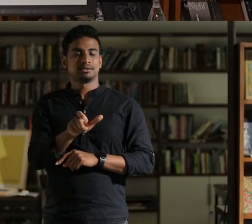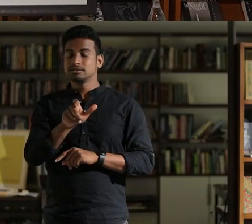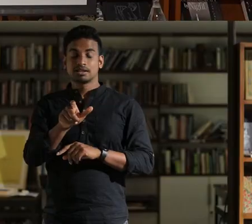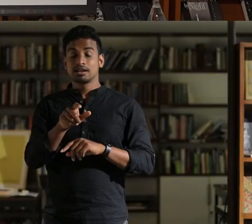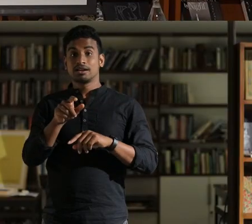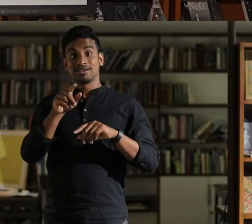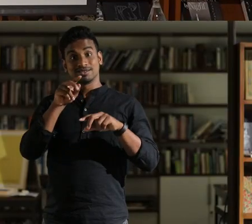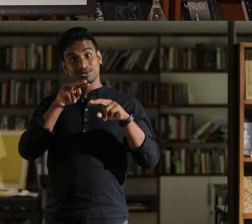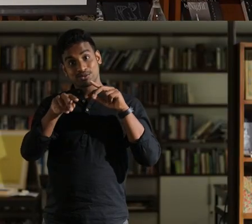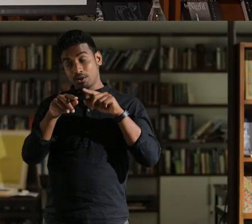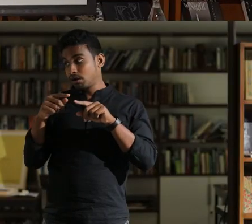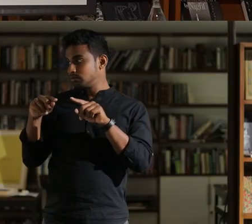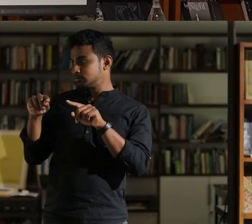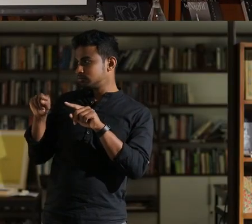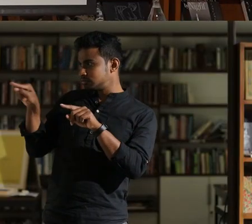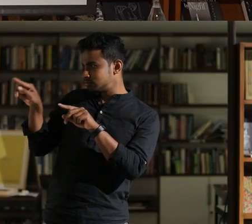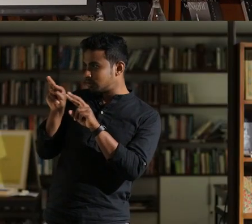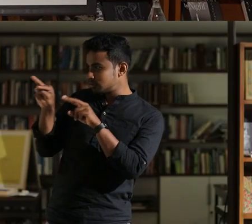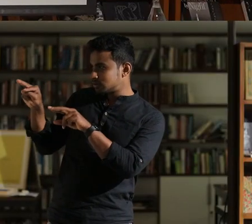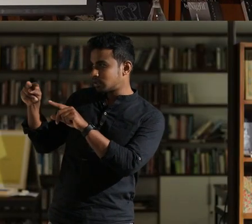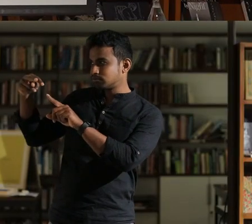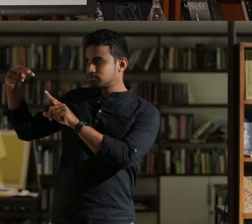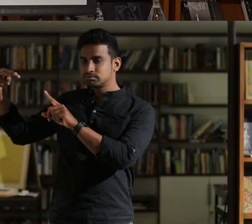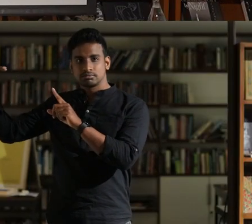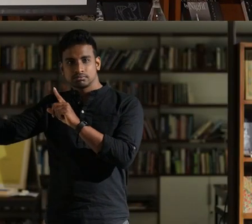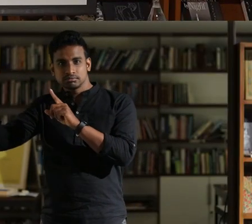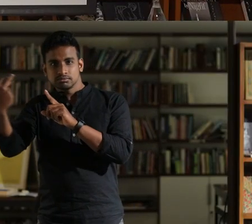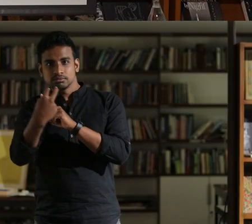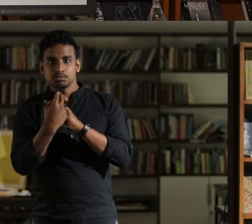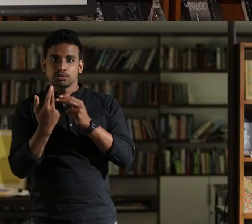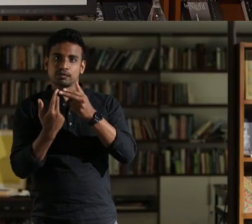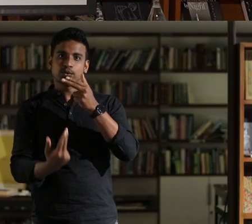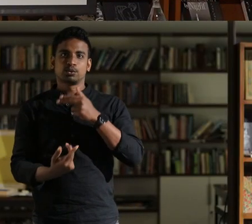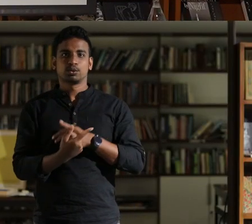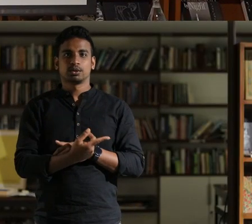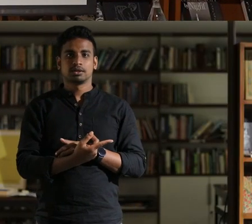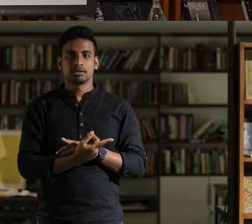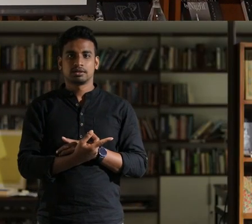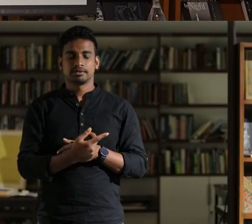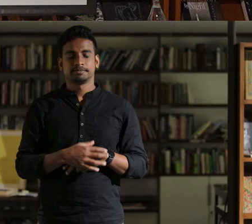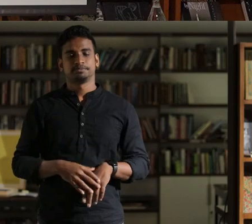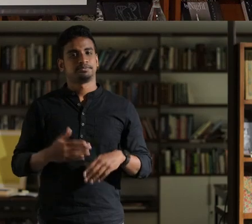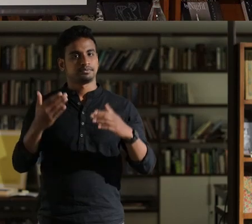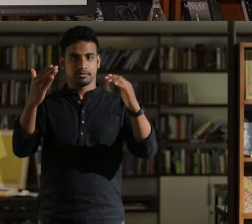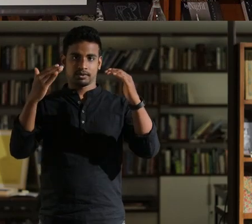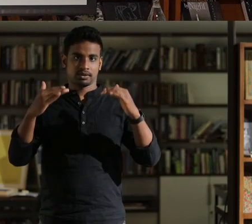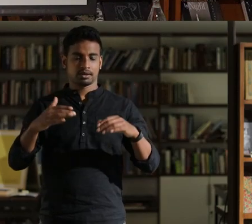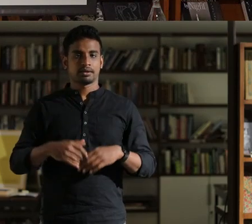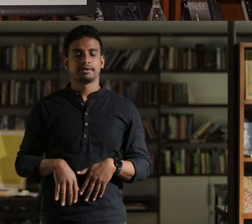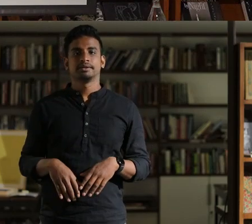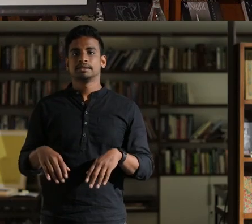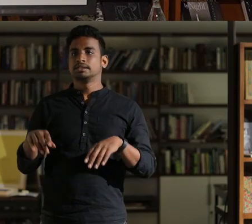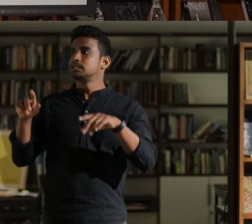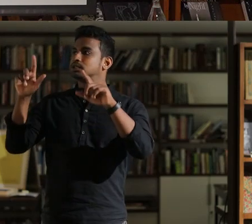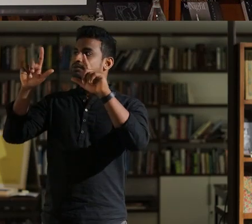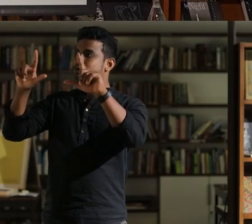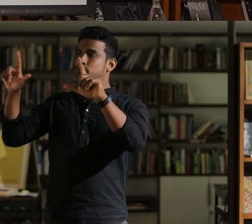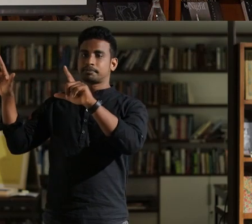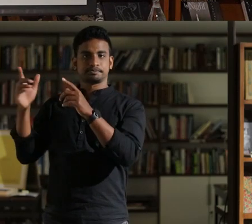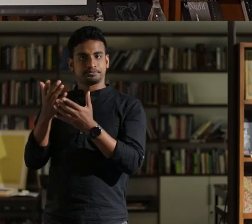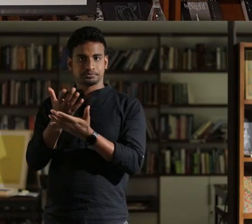that to think of things as just museum pieces is